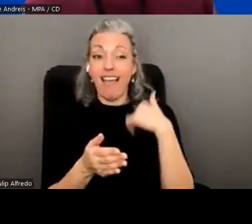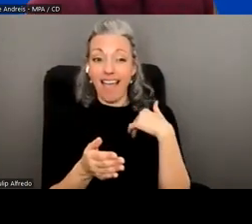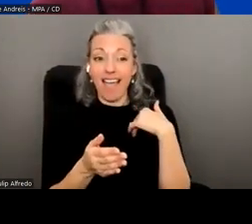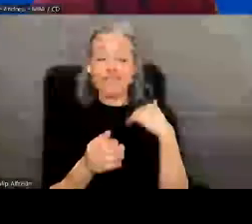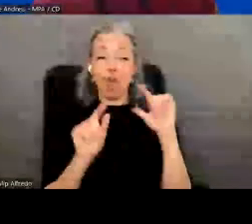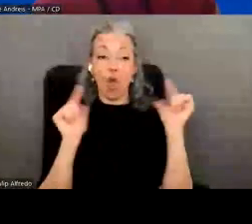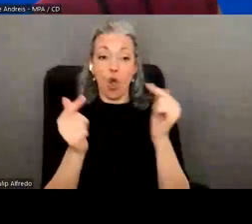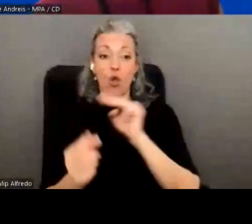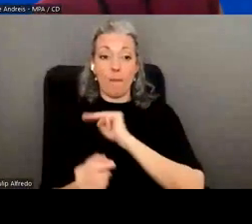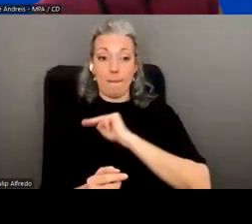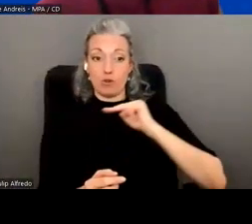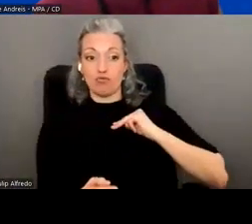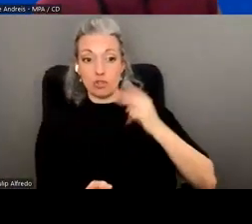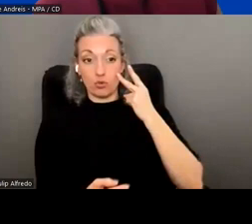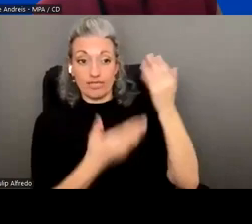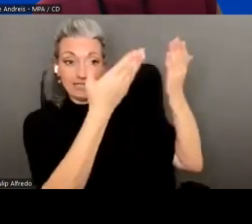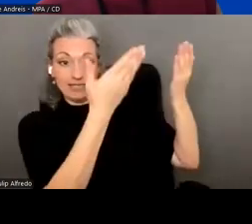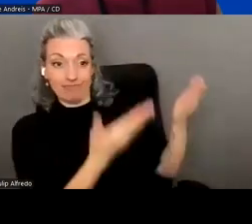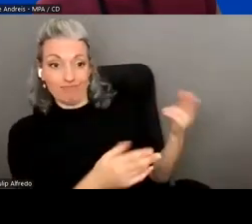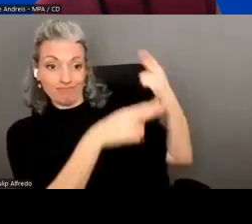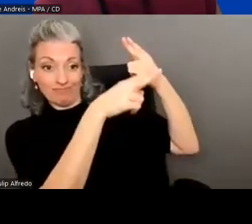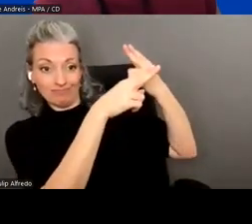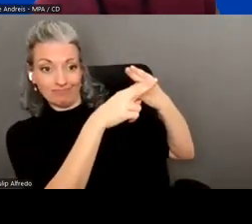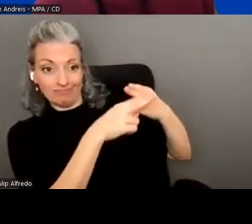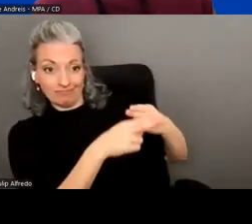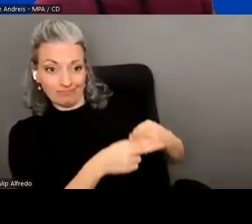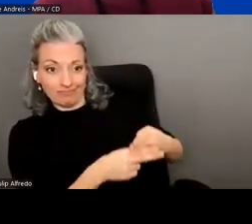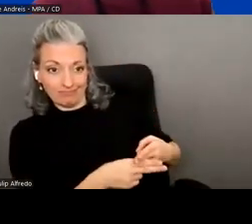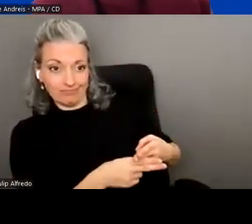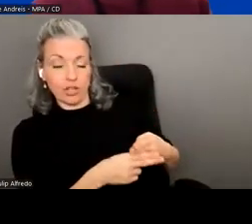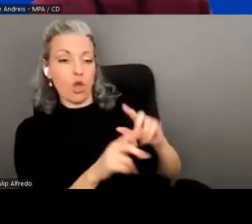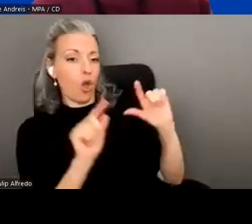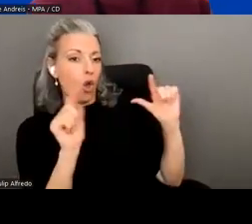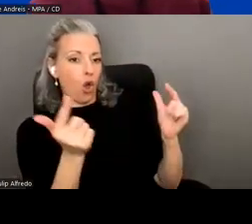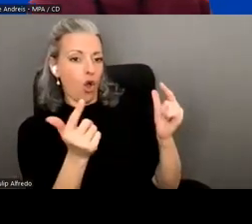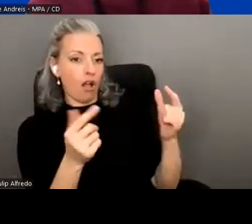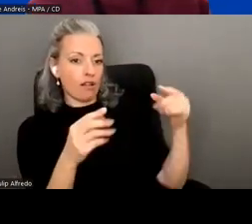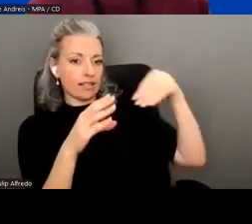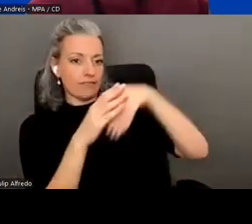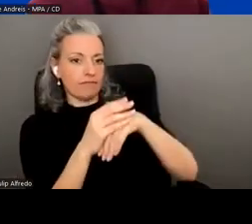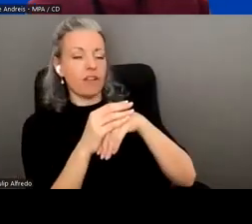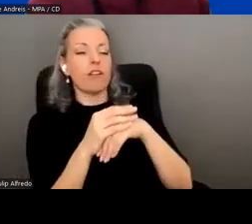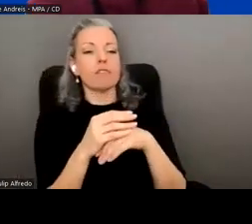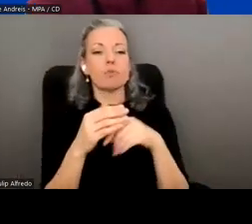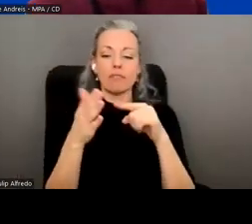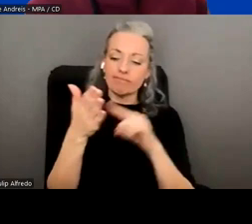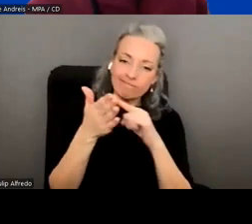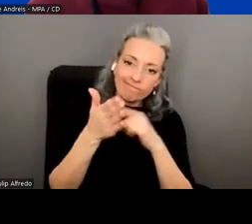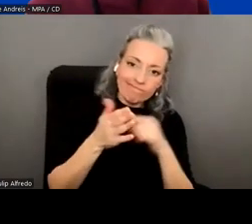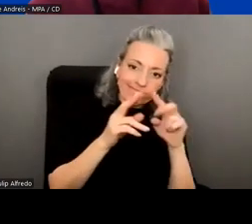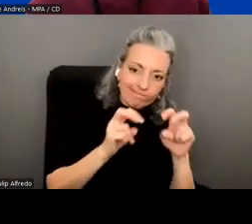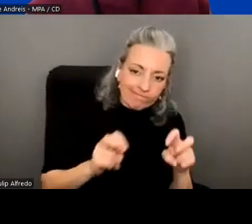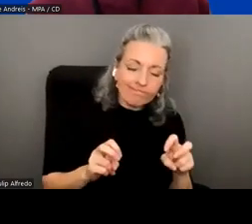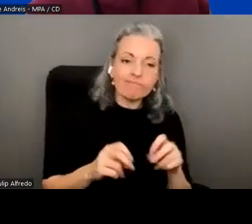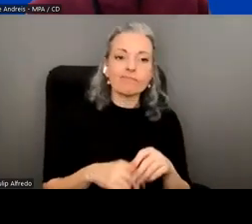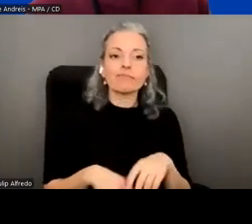members. And as you can see, we have a very esteemed panel of researchers from academia, private sector,